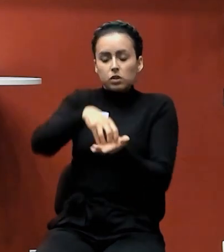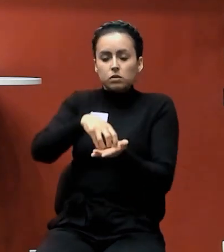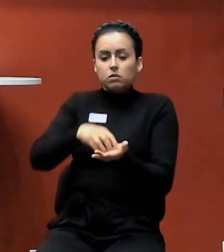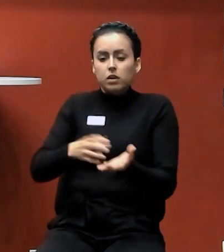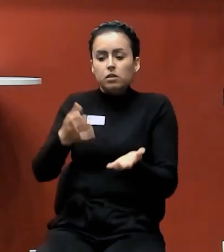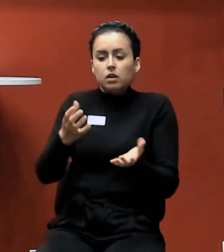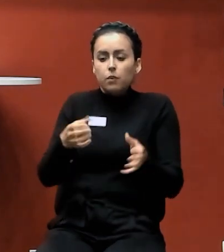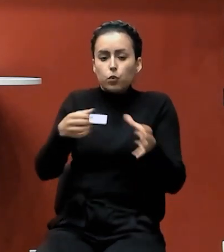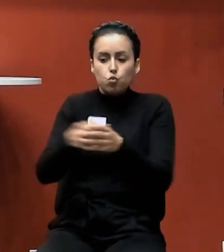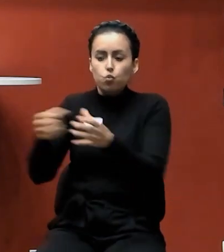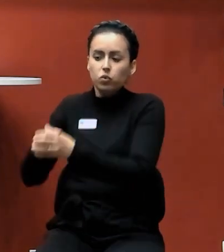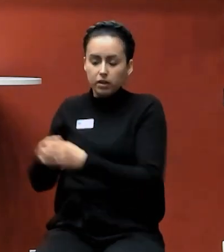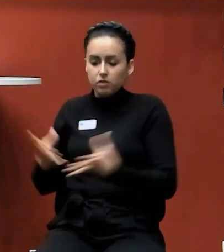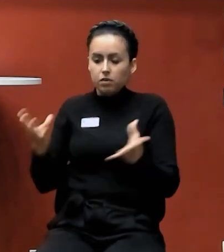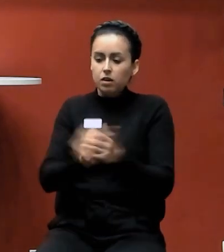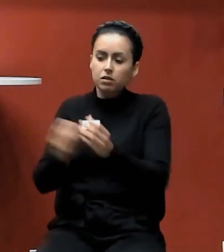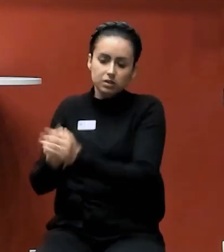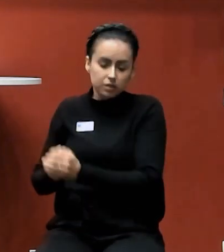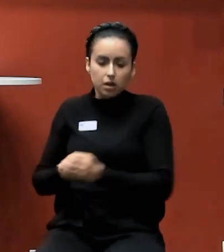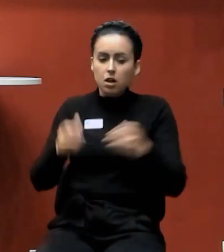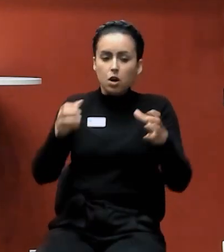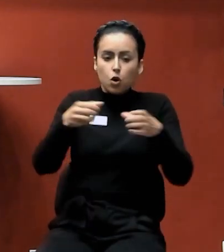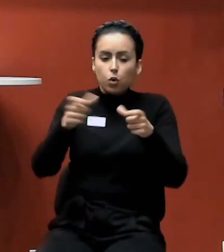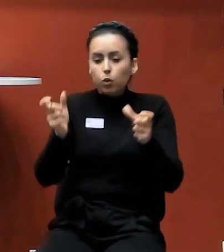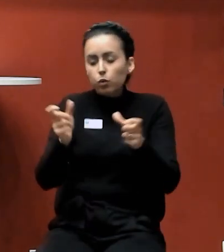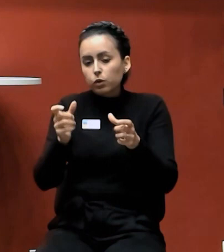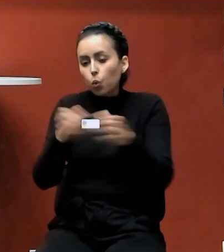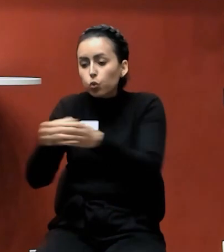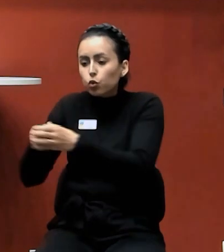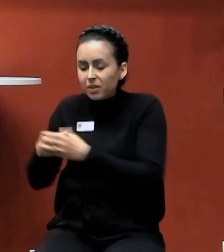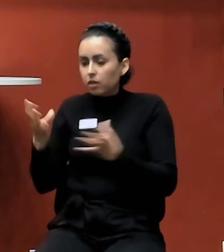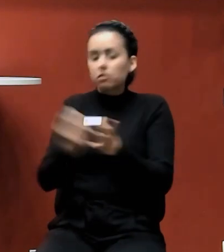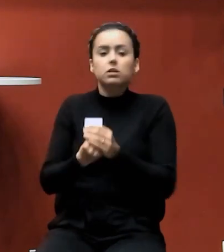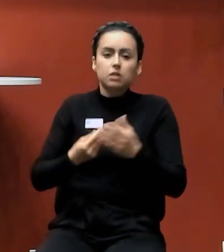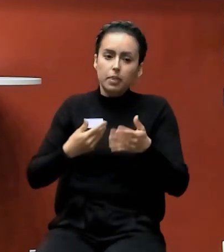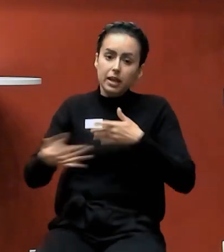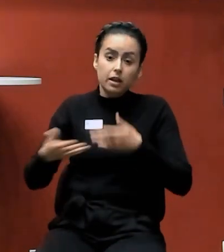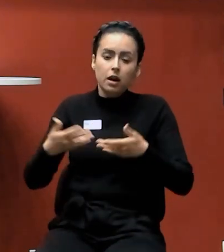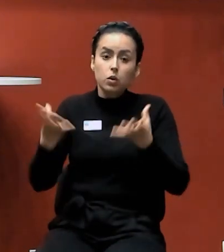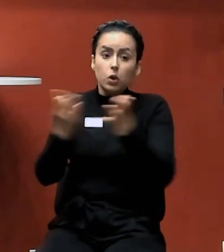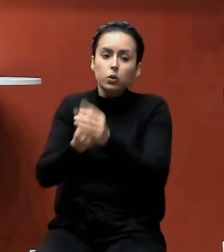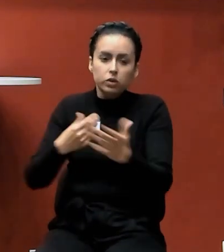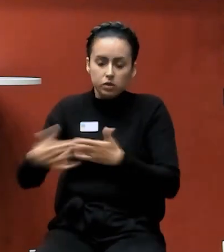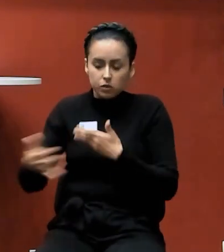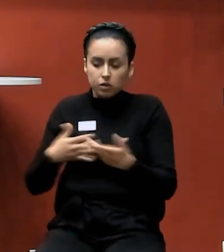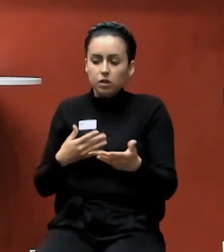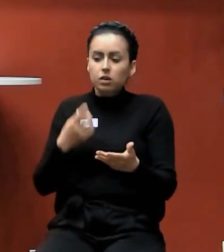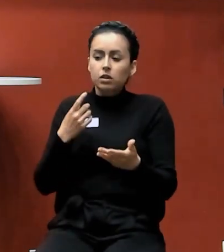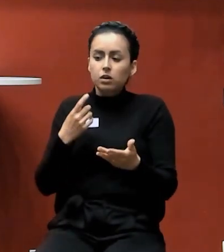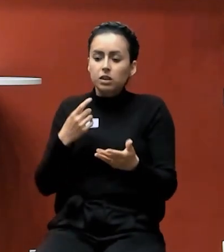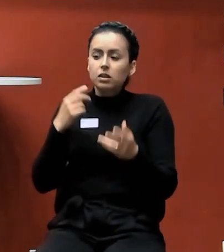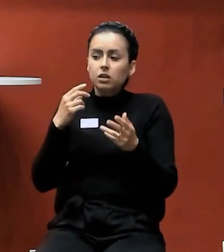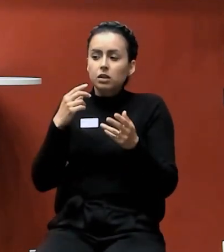communities, these groups, and I feel there is always that message that comes out